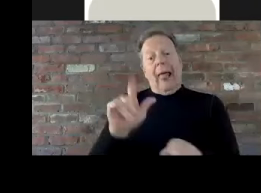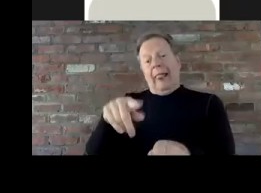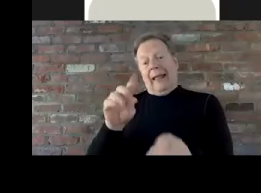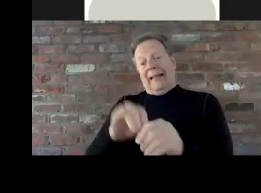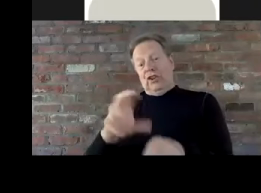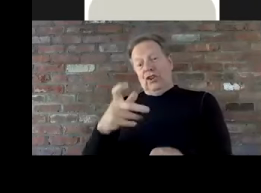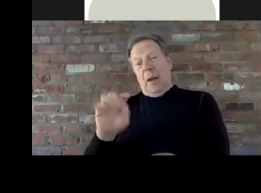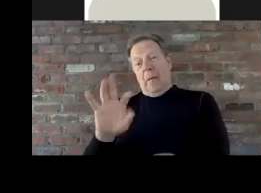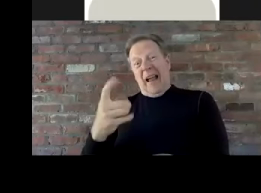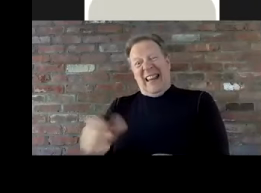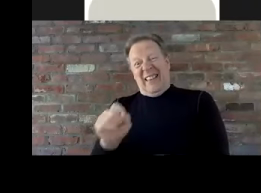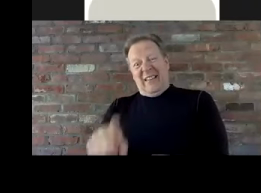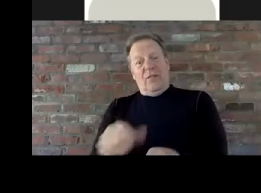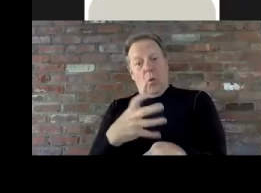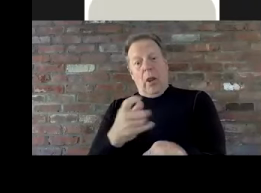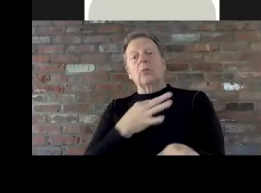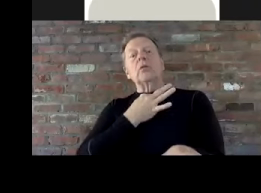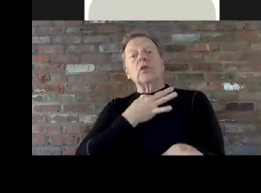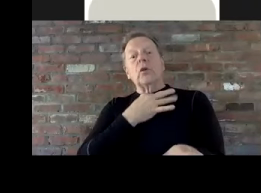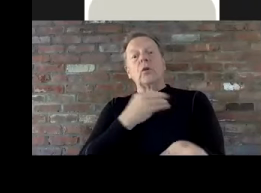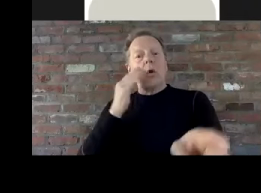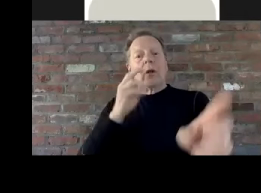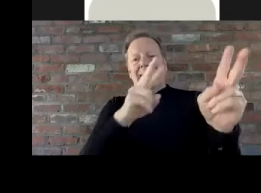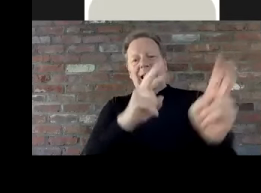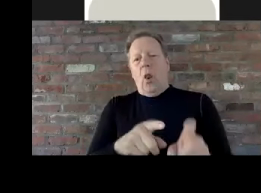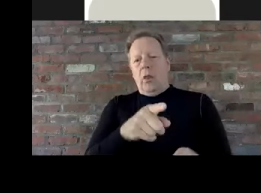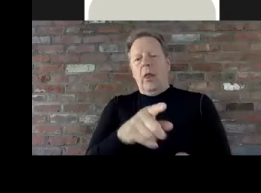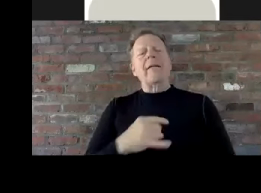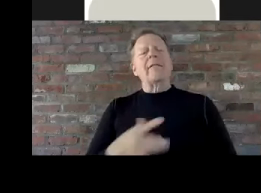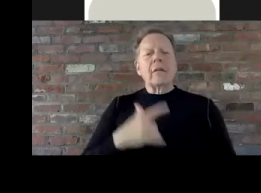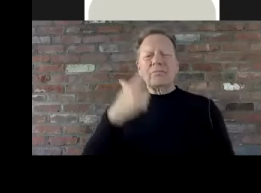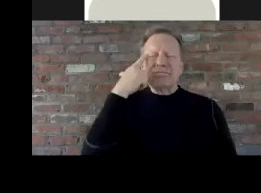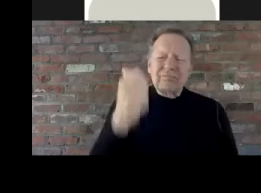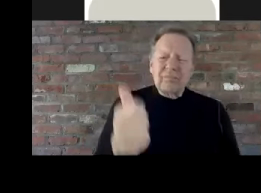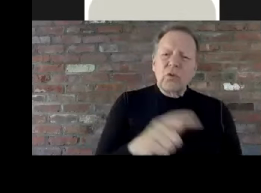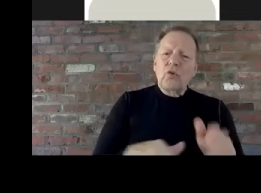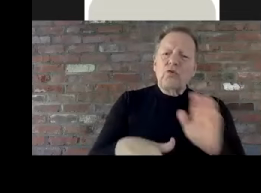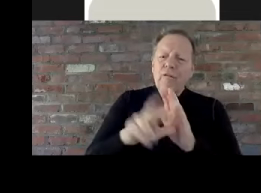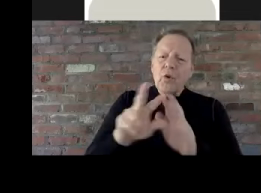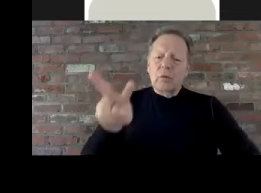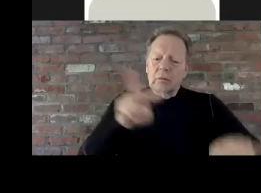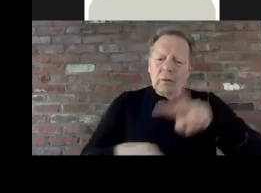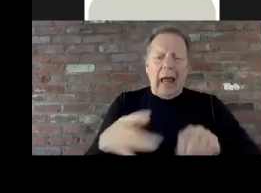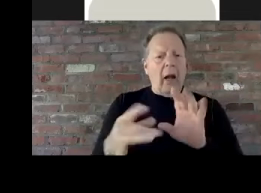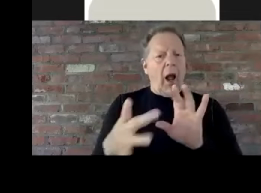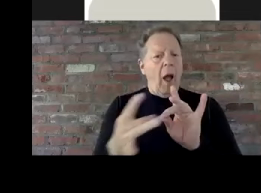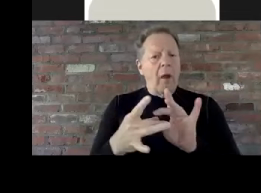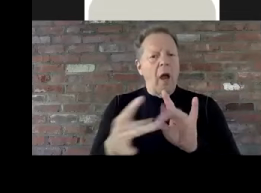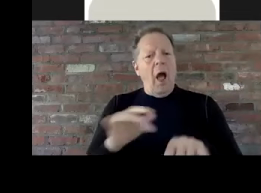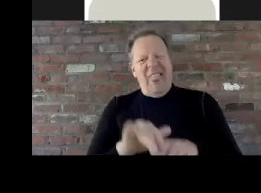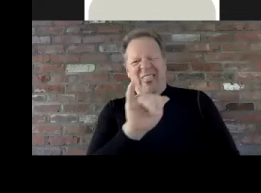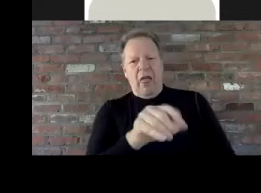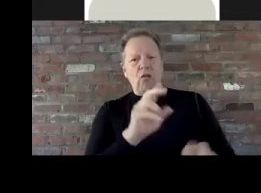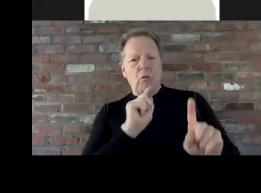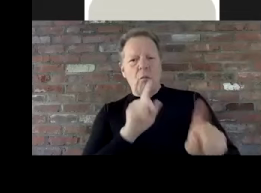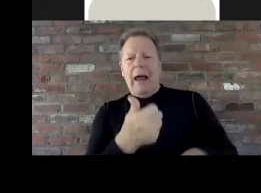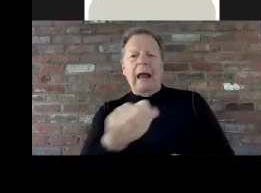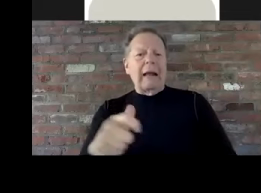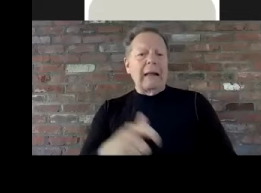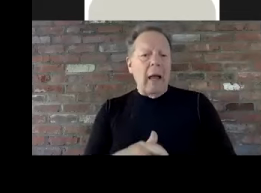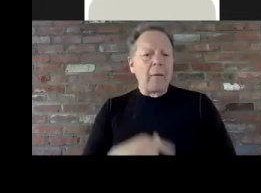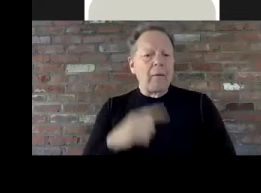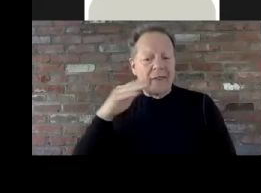chat, just in case you'd like to download it. And please feel free to review and comment on the report anytime over